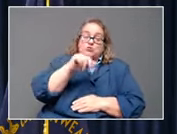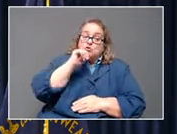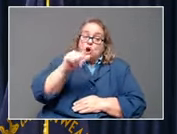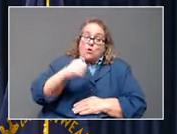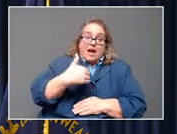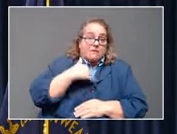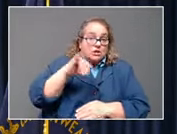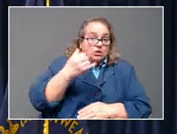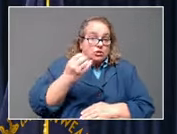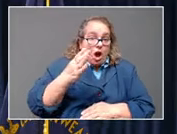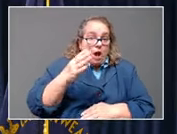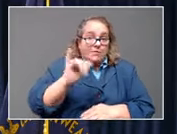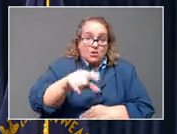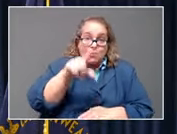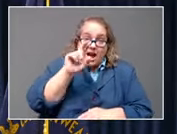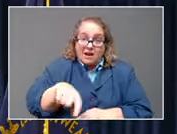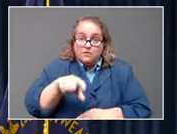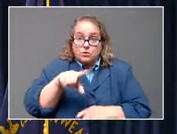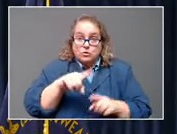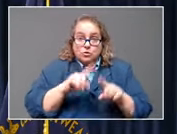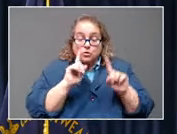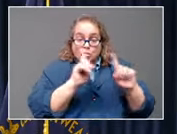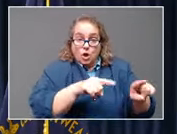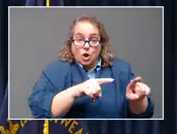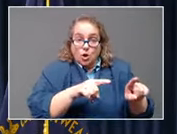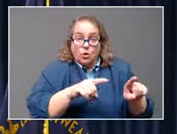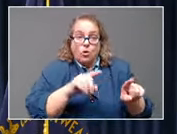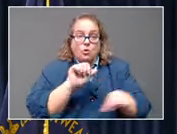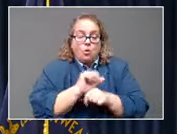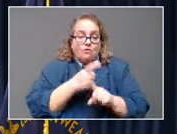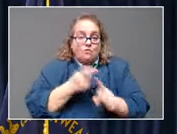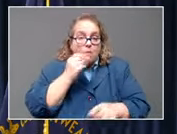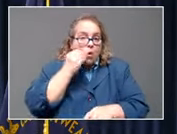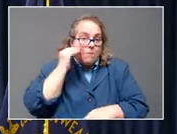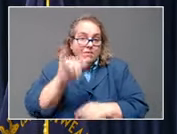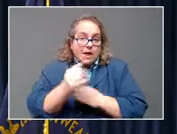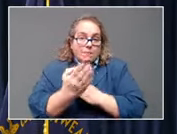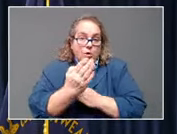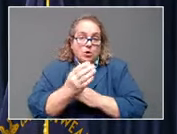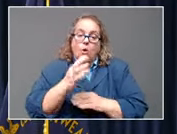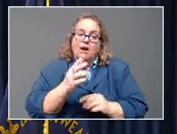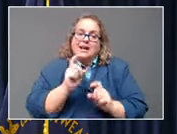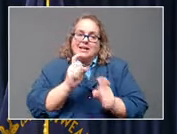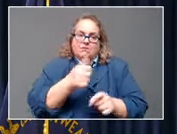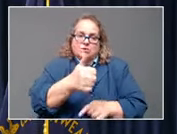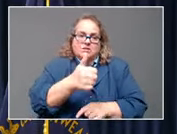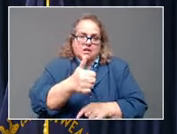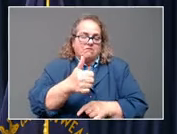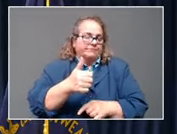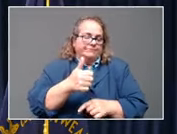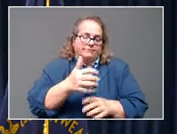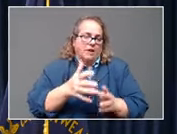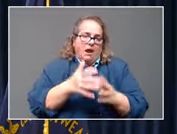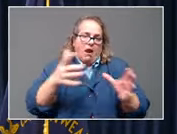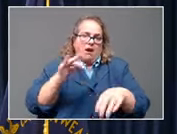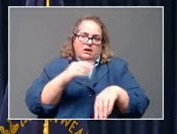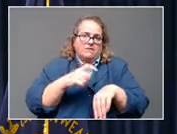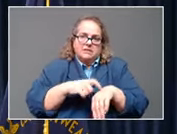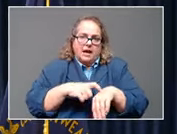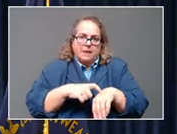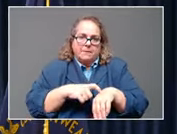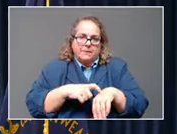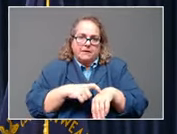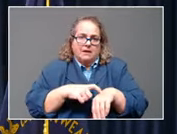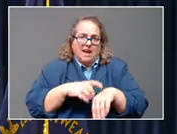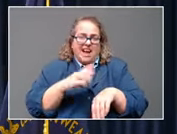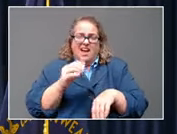you have to be in, to potentially work from home that morning, or give yourself a whole lot of time. And my goodness, if